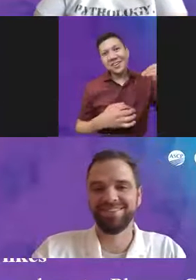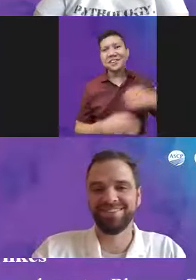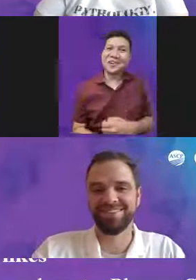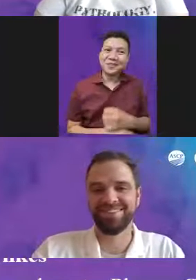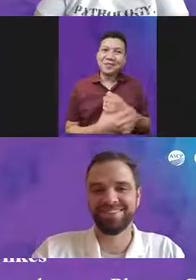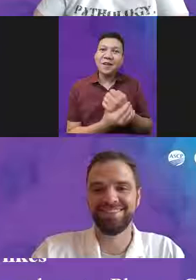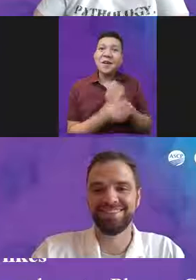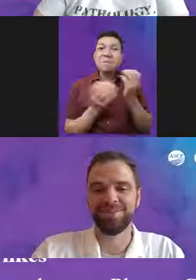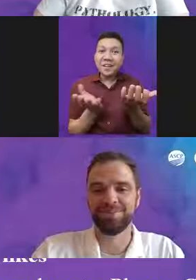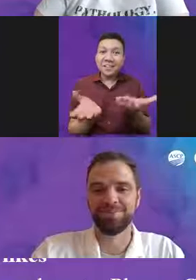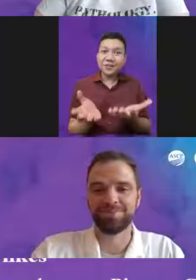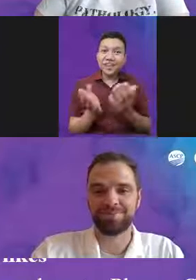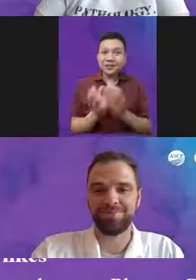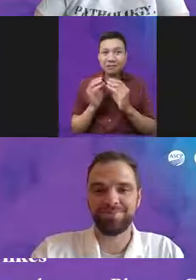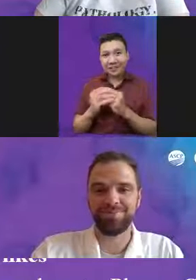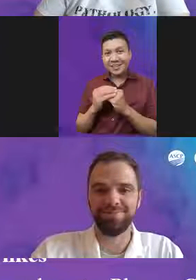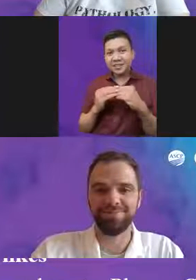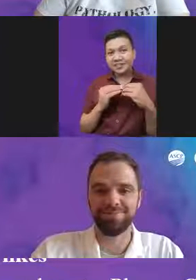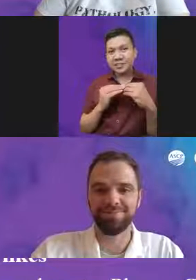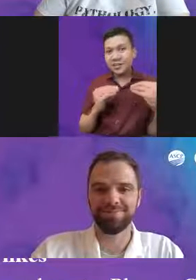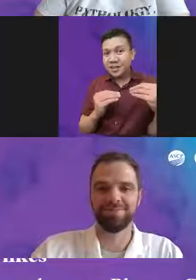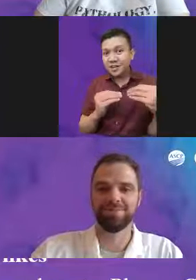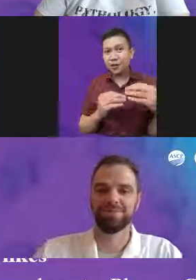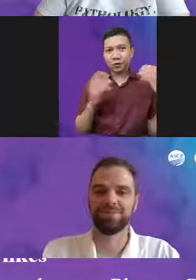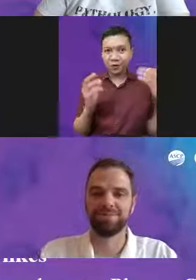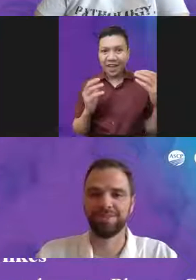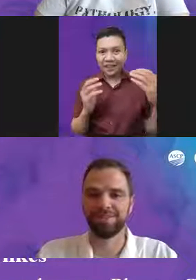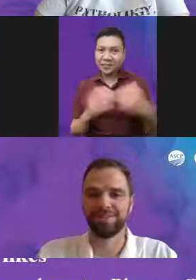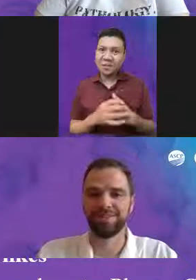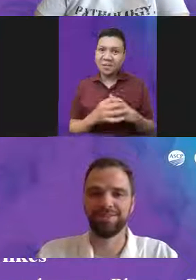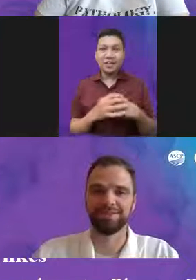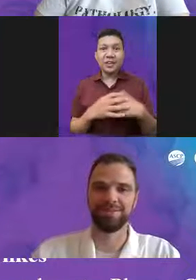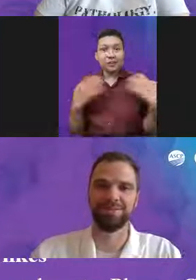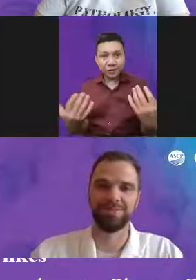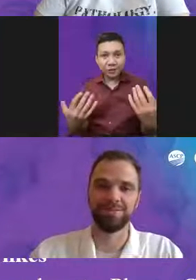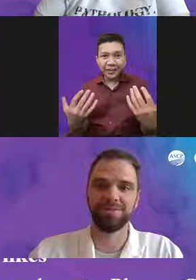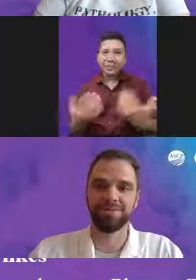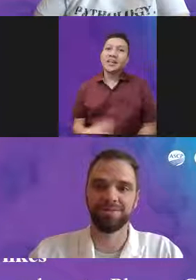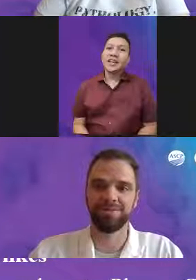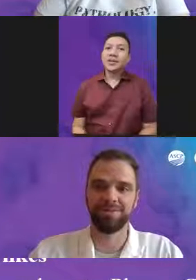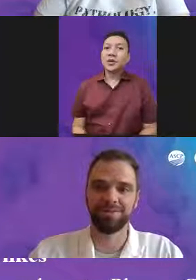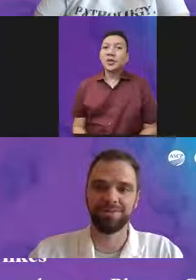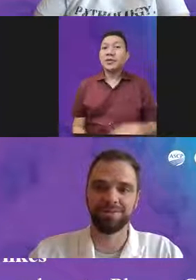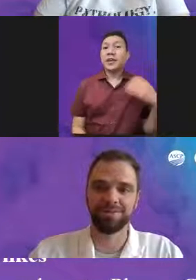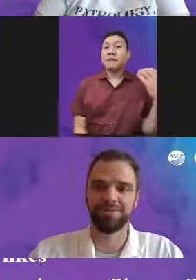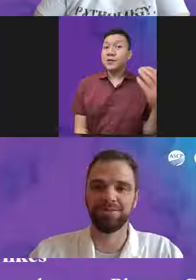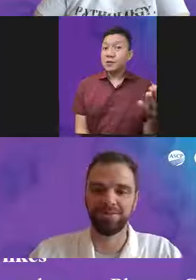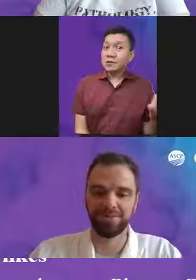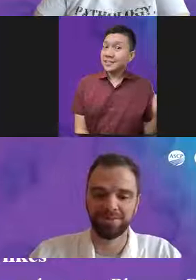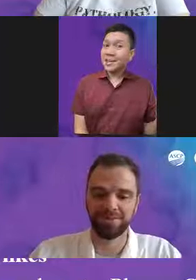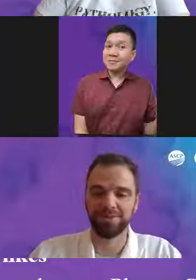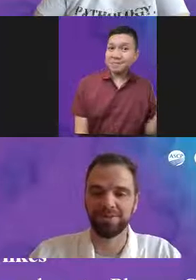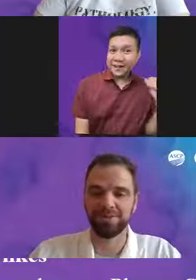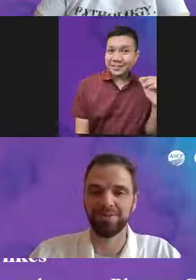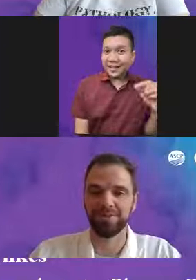They're teardrop shape, but you know, that they retain that tear or crying shape in circulation. So if you,